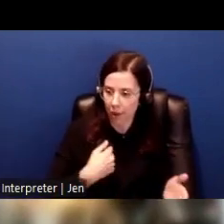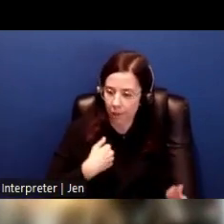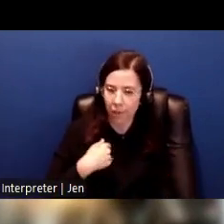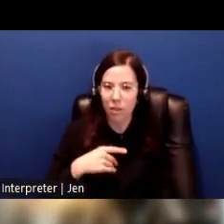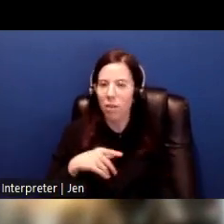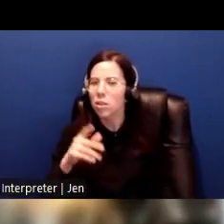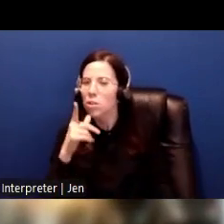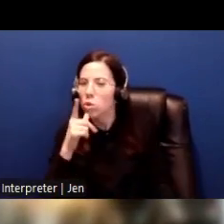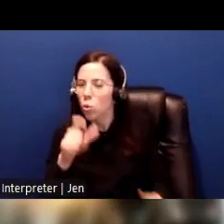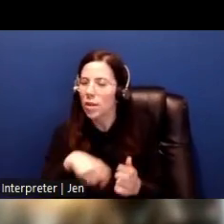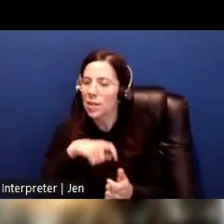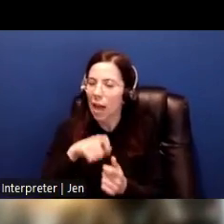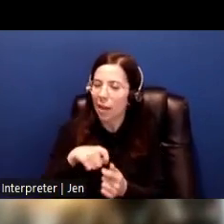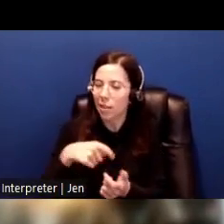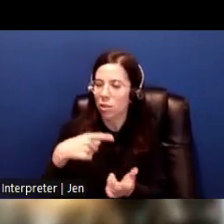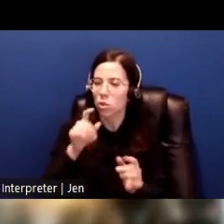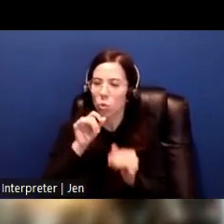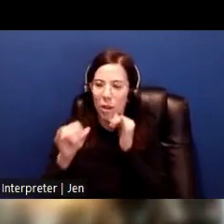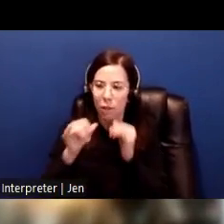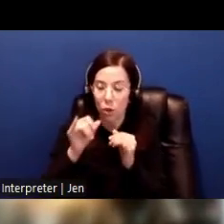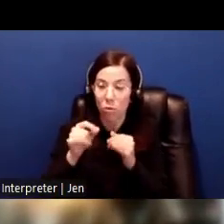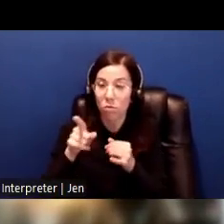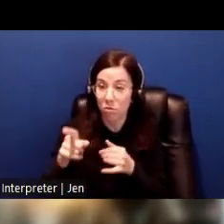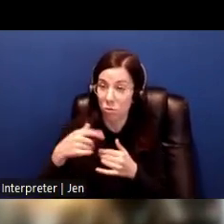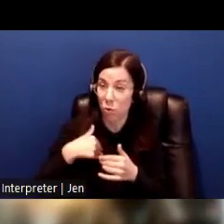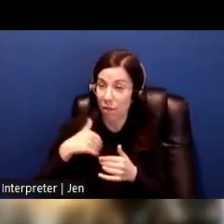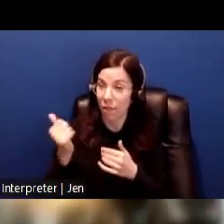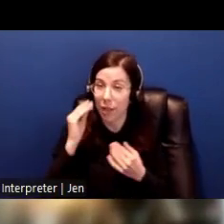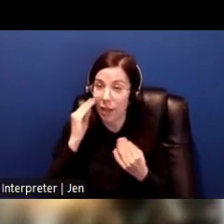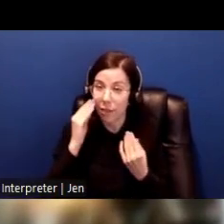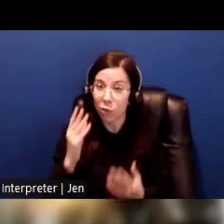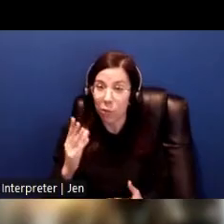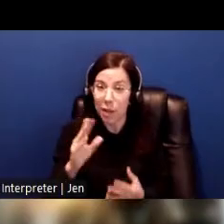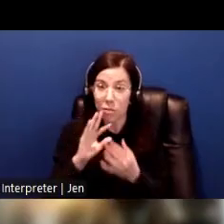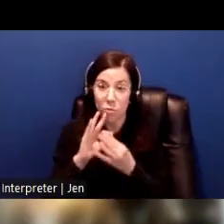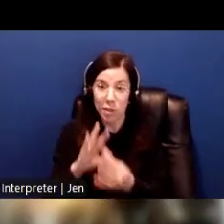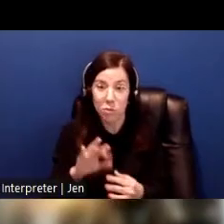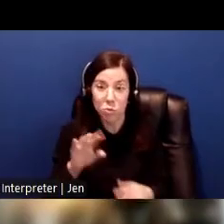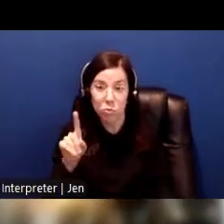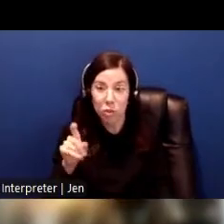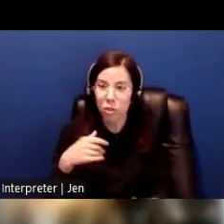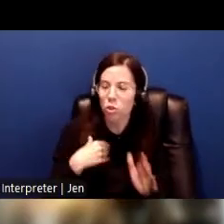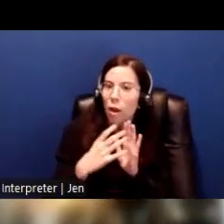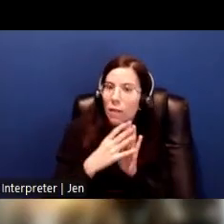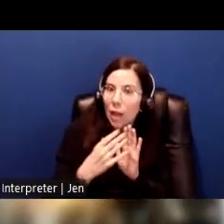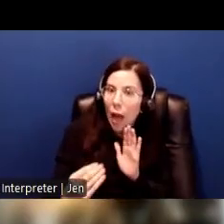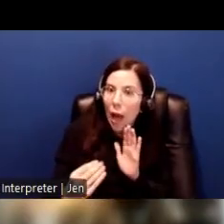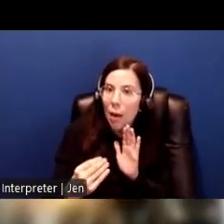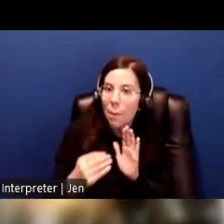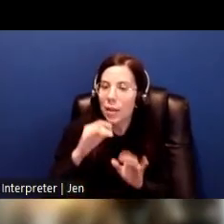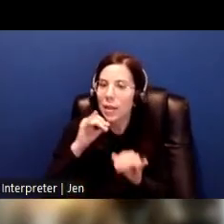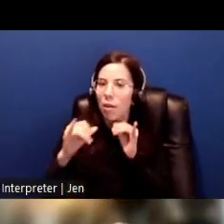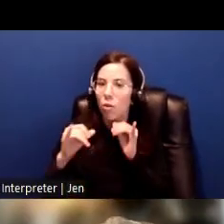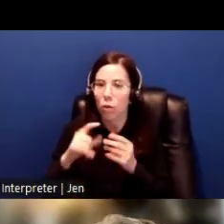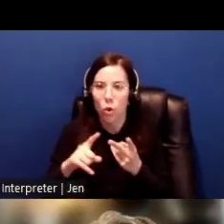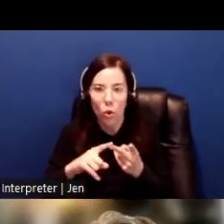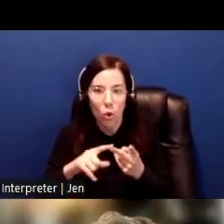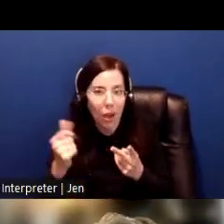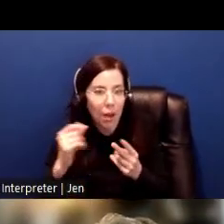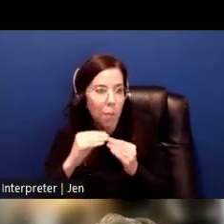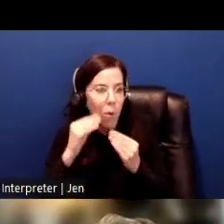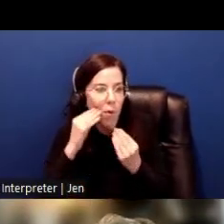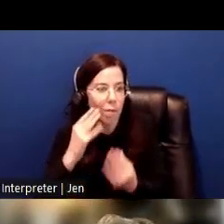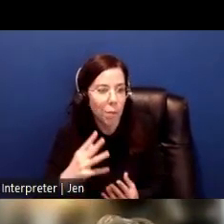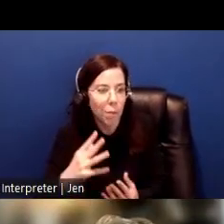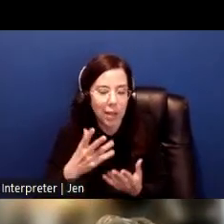who exactly did she speak to? Does she have any information about that? Does she have a copy of the interview? Does she have any other materials